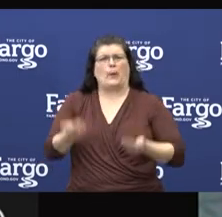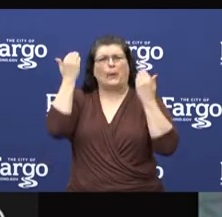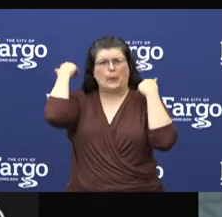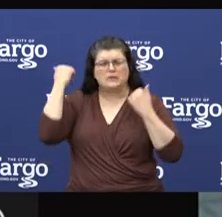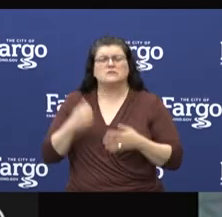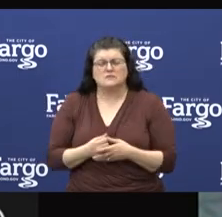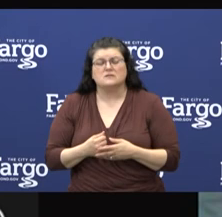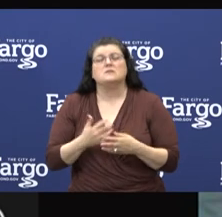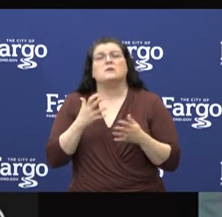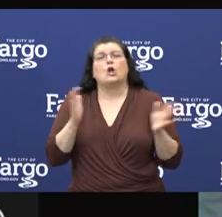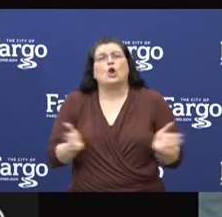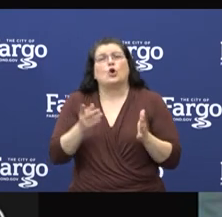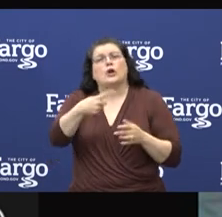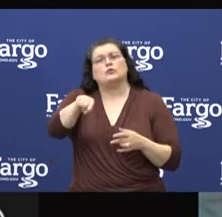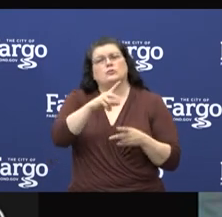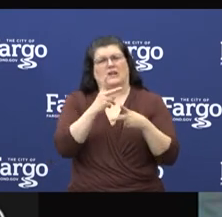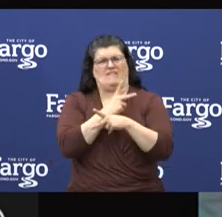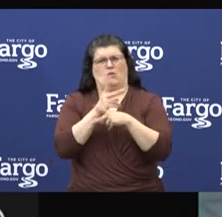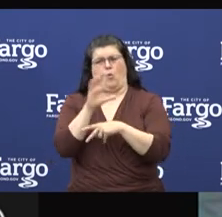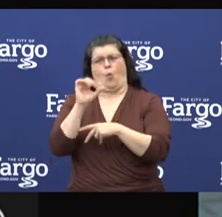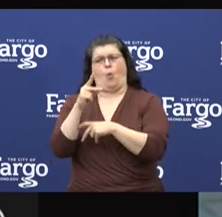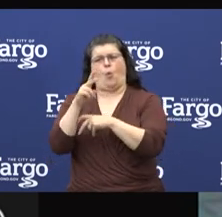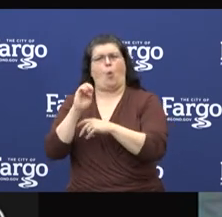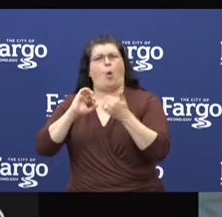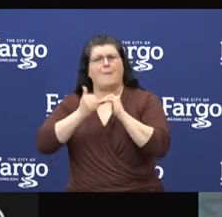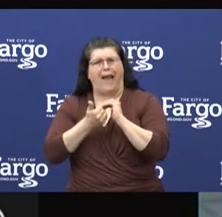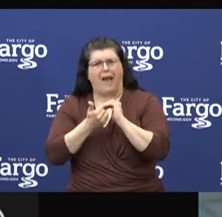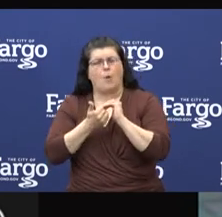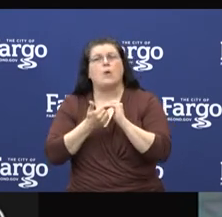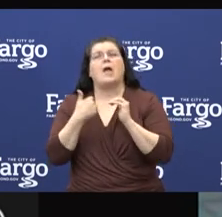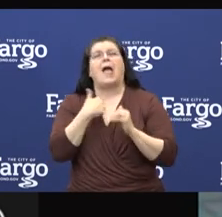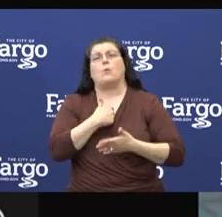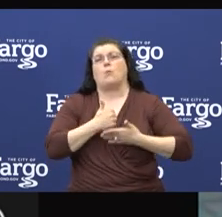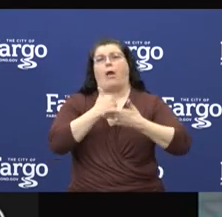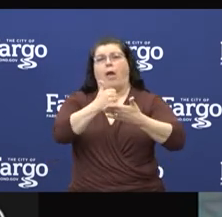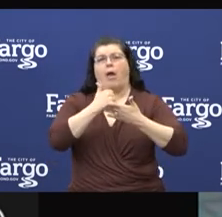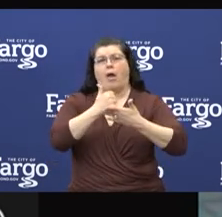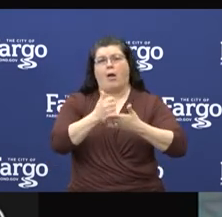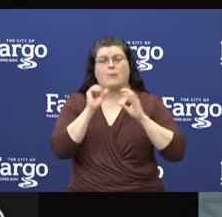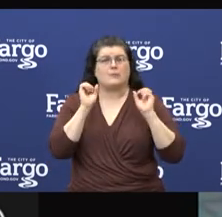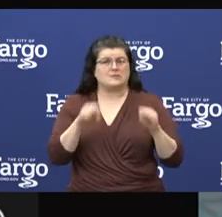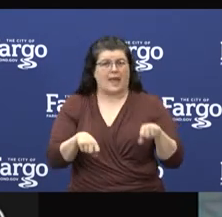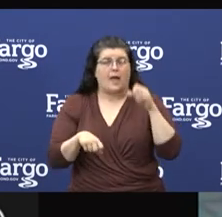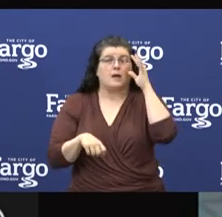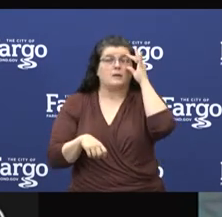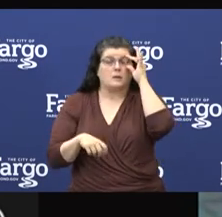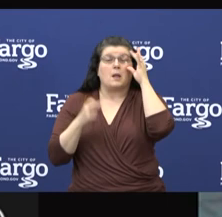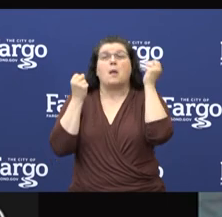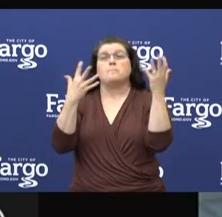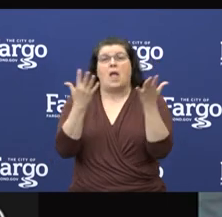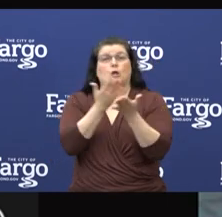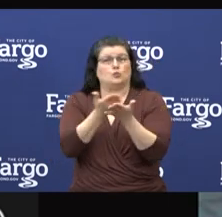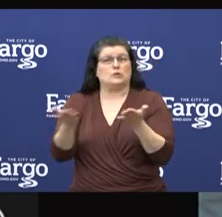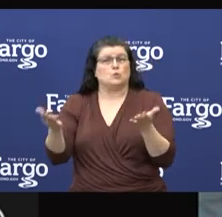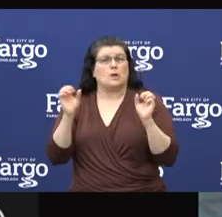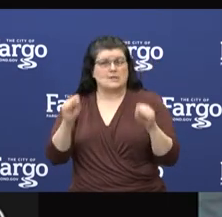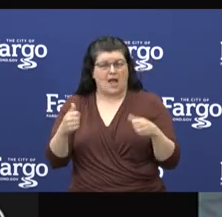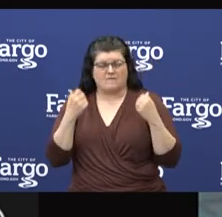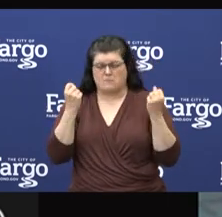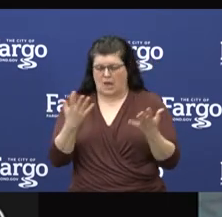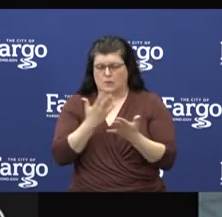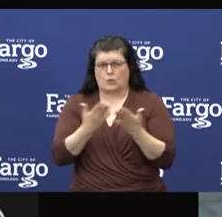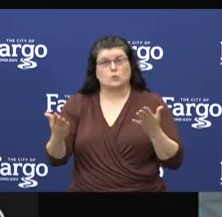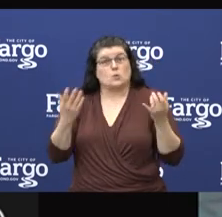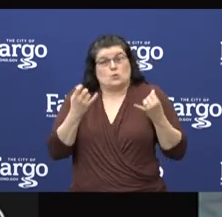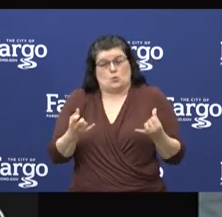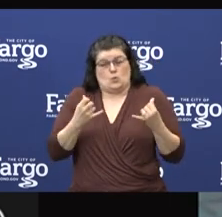encourage you to find ways to cope with this stress, and we will help you make that as easy as possible. There are lots of resources out there